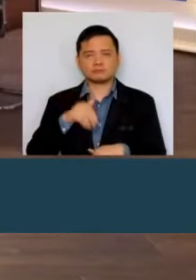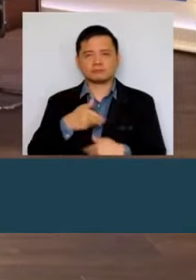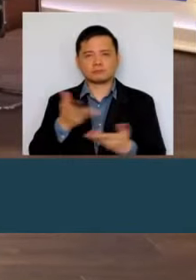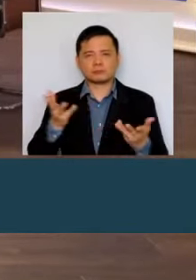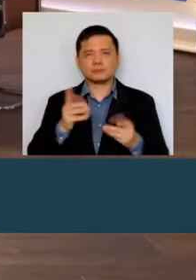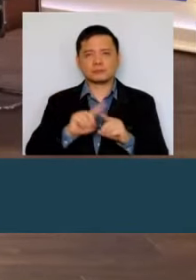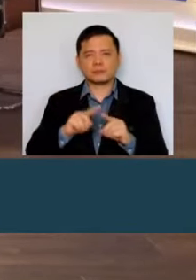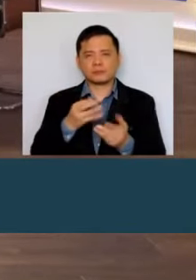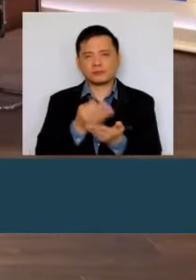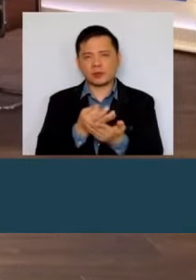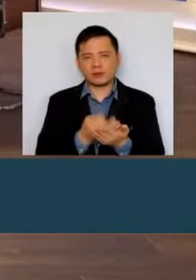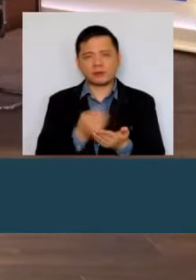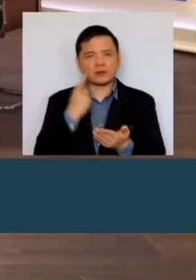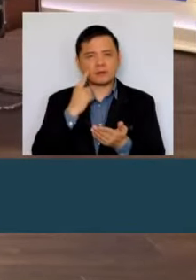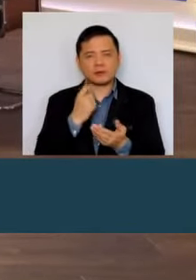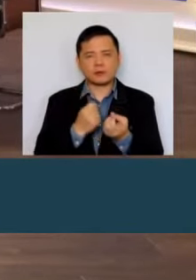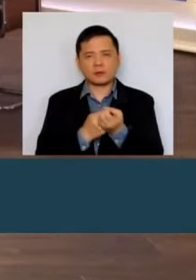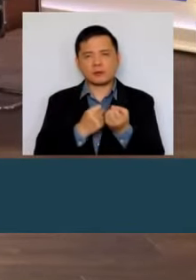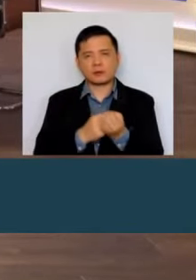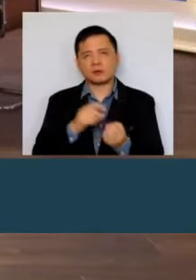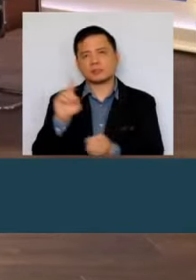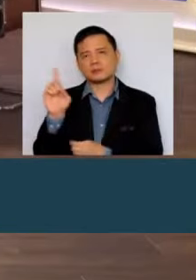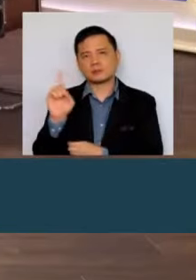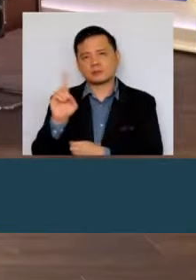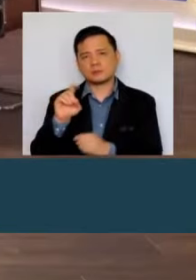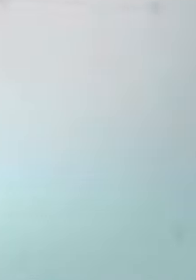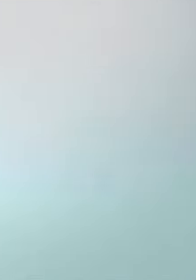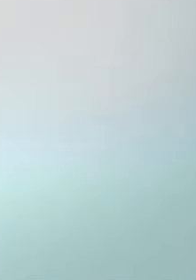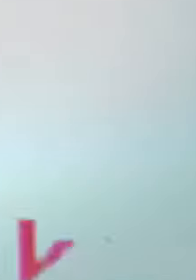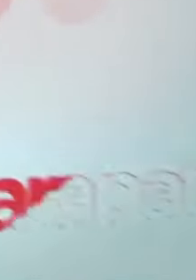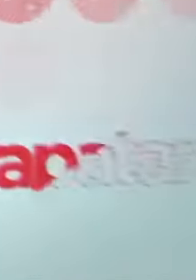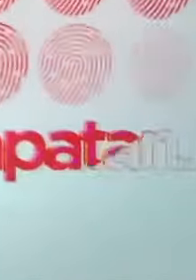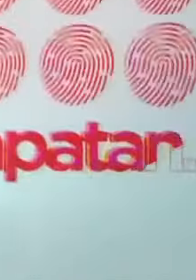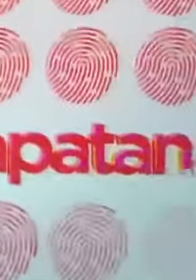bolster democracy worldwide.